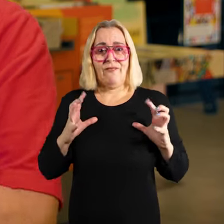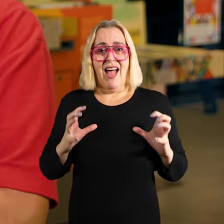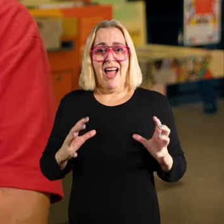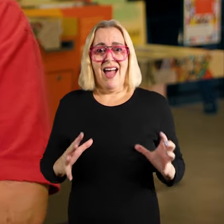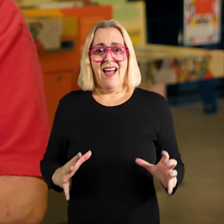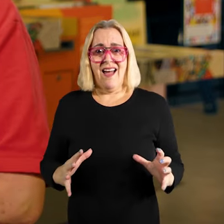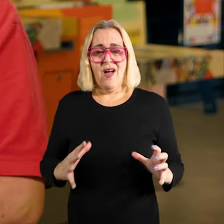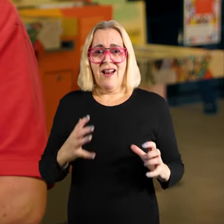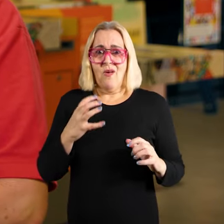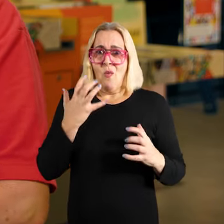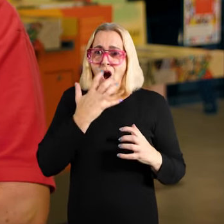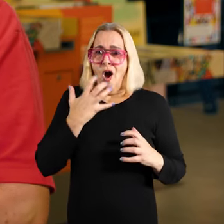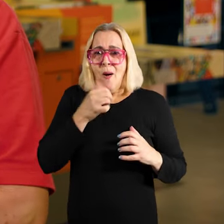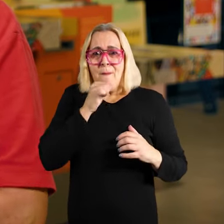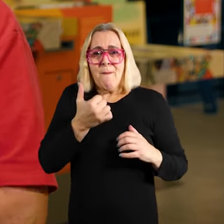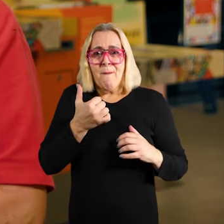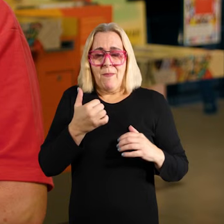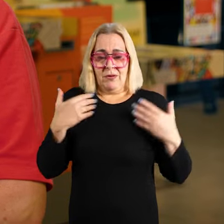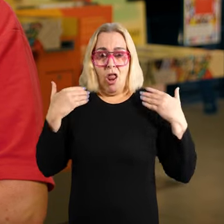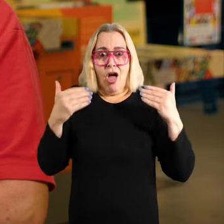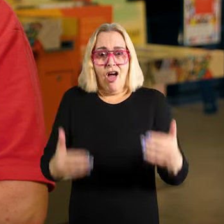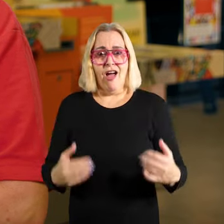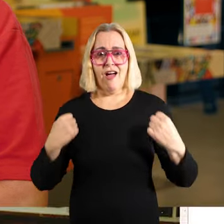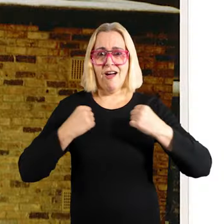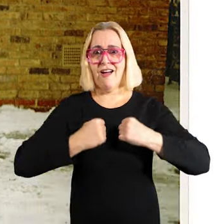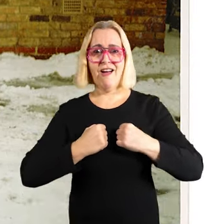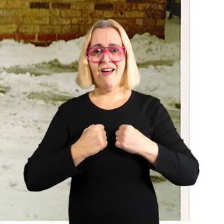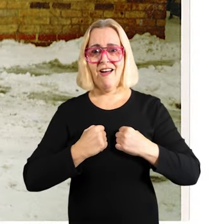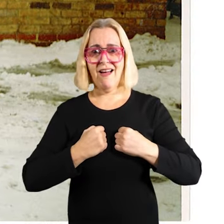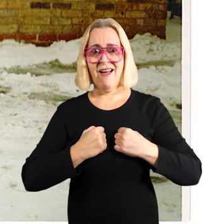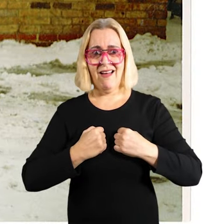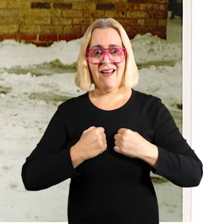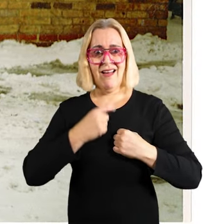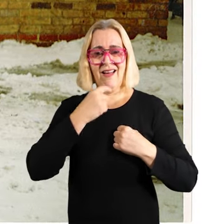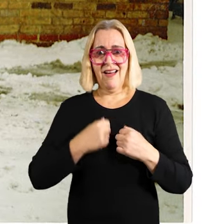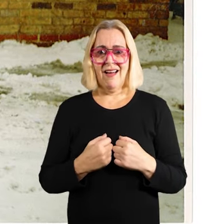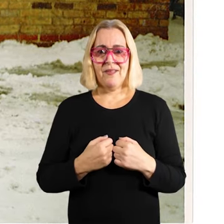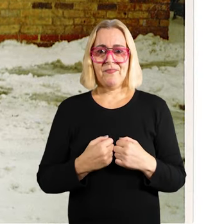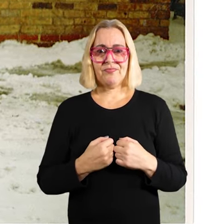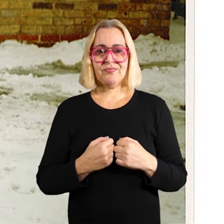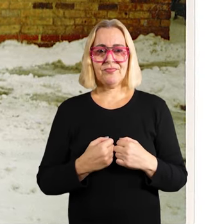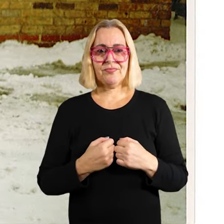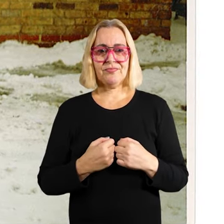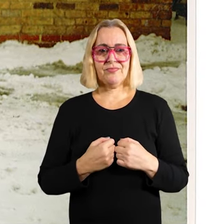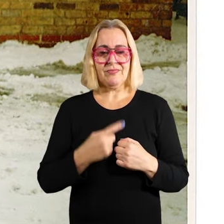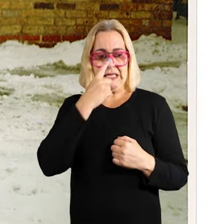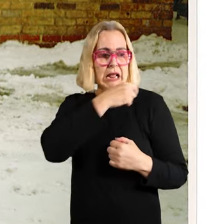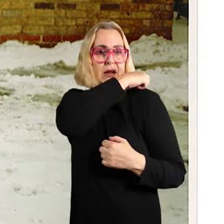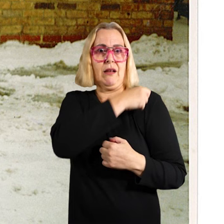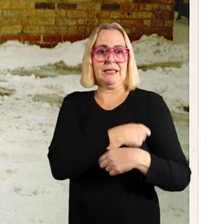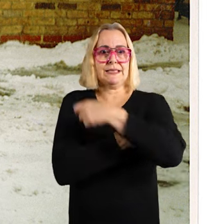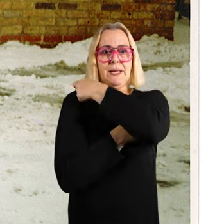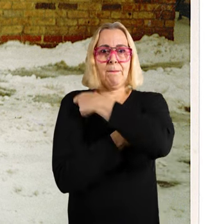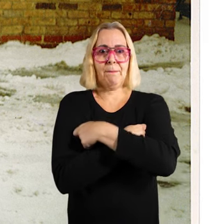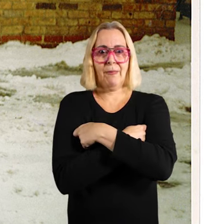right down to here, and it just felt like you were wearing a duvet. It kept you nice and warm. And you could even unzip the sleeves because,